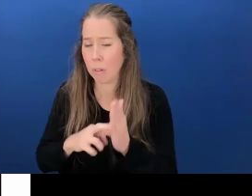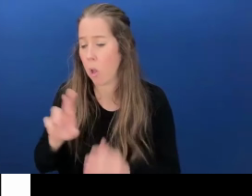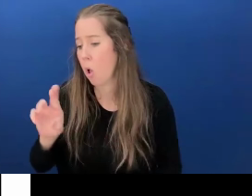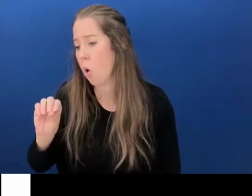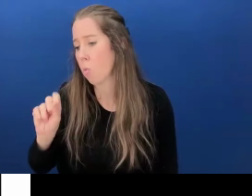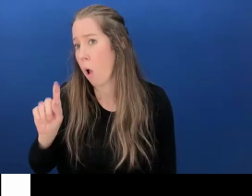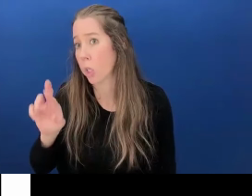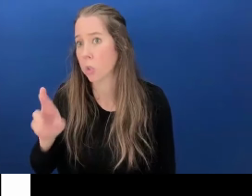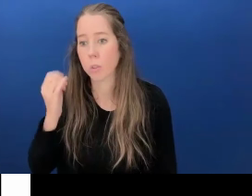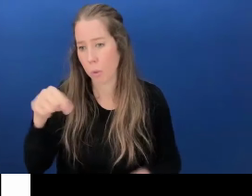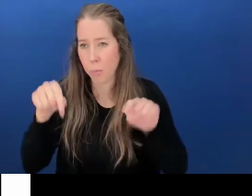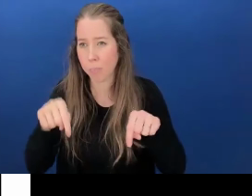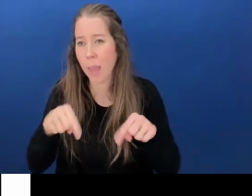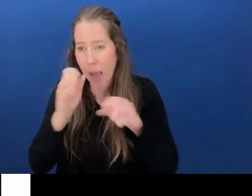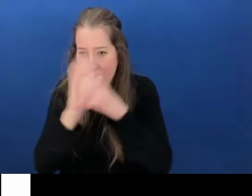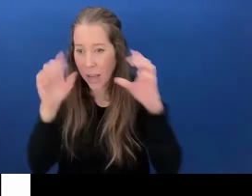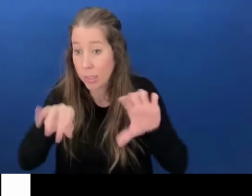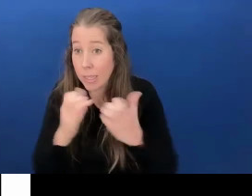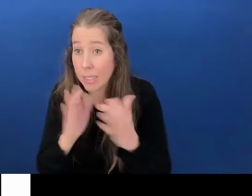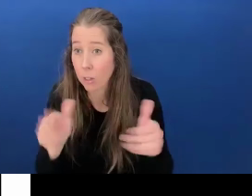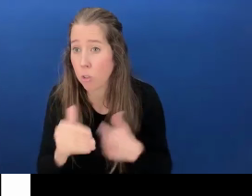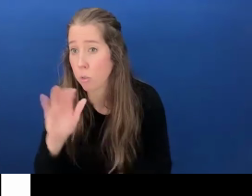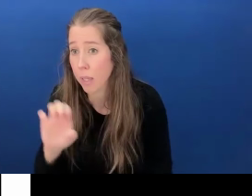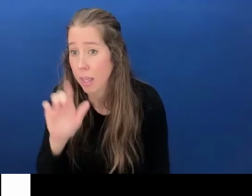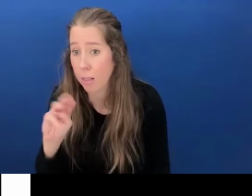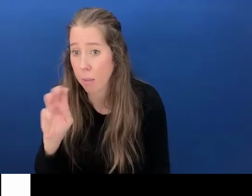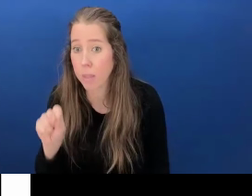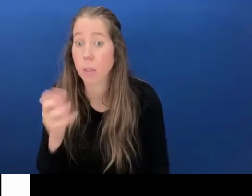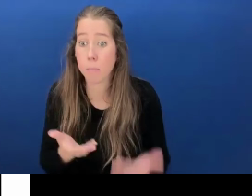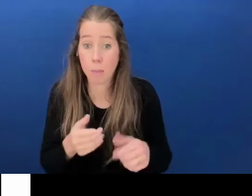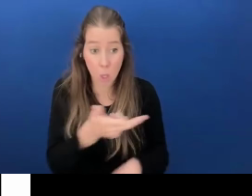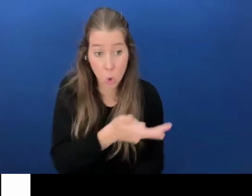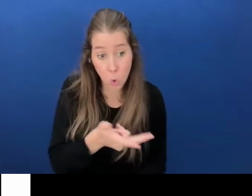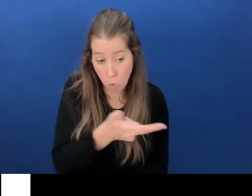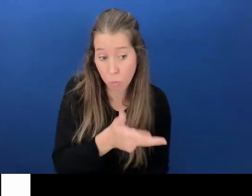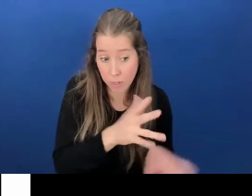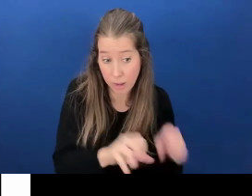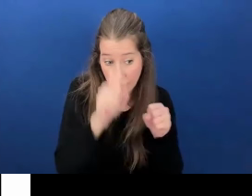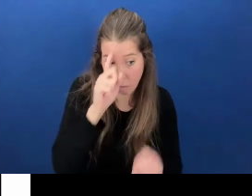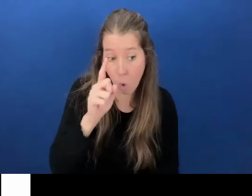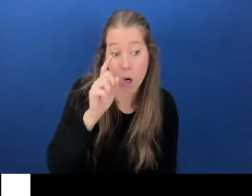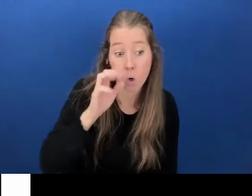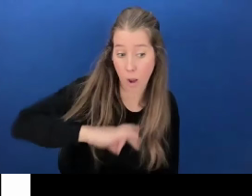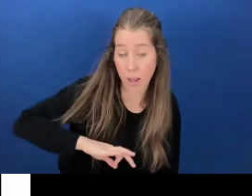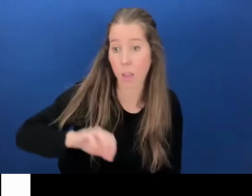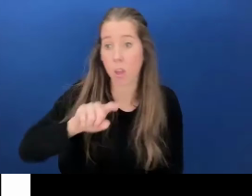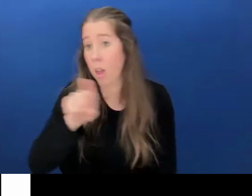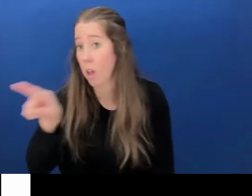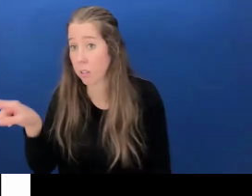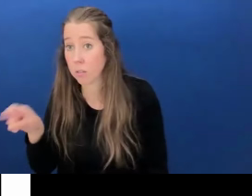classroom is one of our EMLS classes, it could be that you 3 right here are taking it for credit and the rest of you are taking it